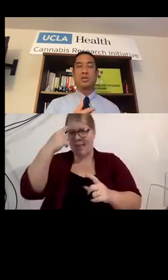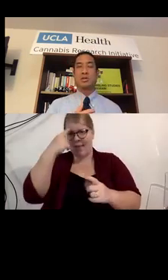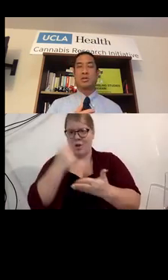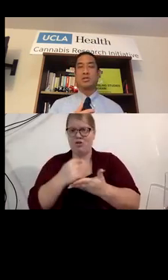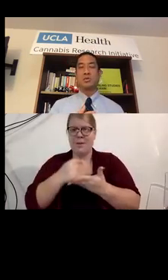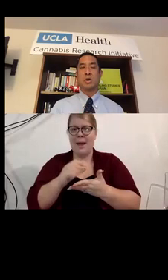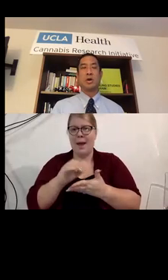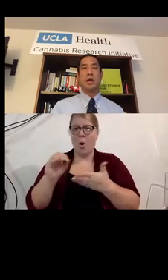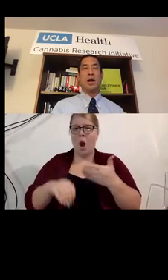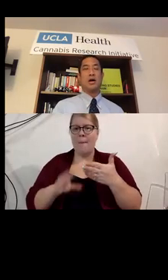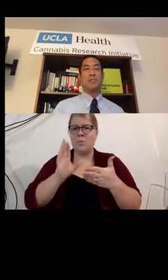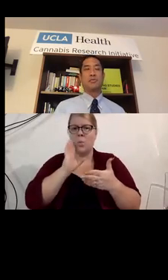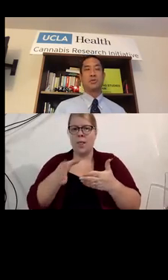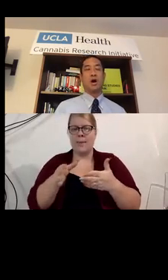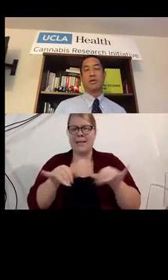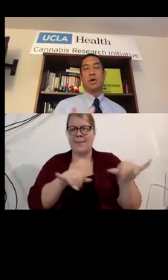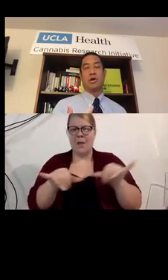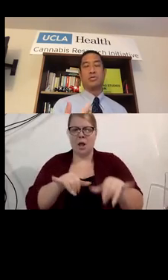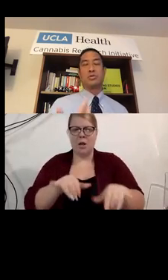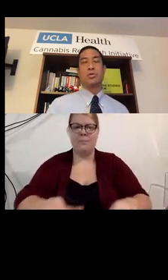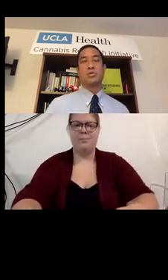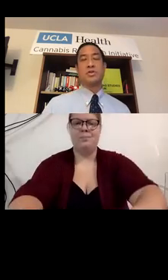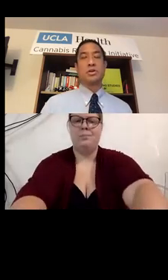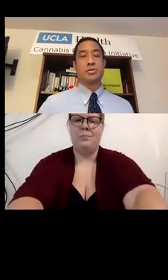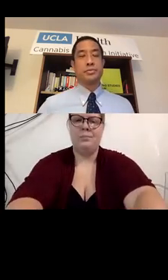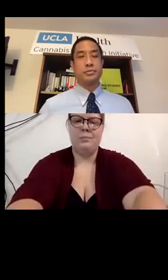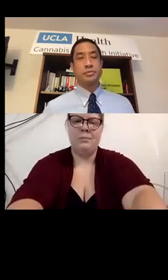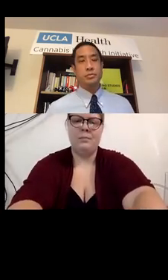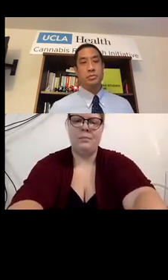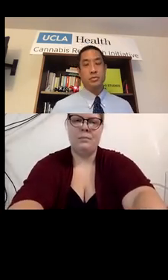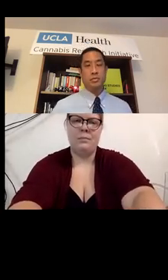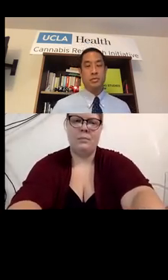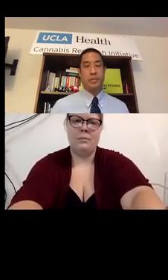to be similar to other disorders of addiction.